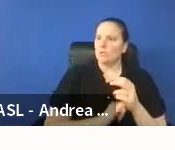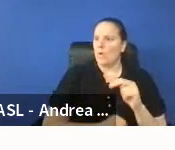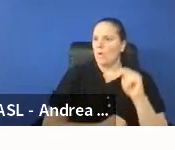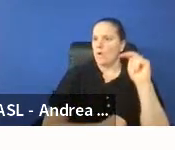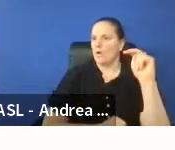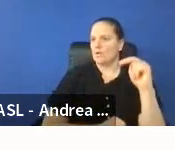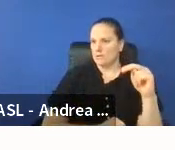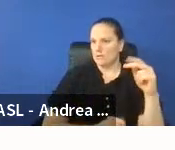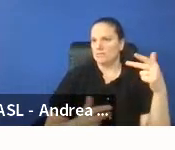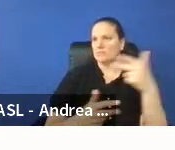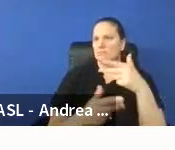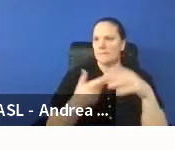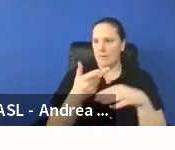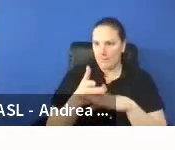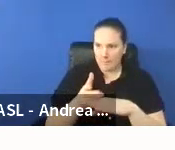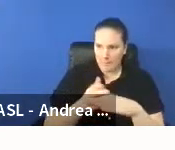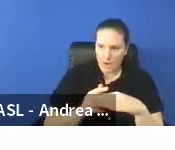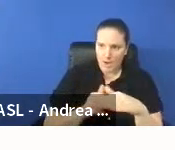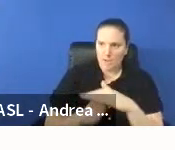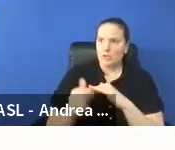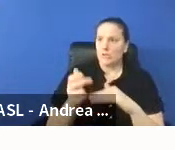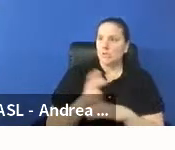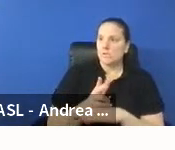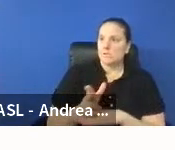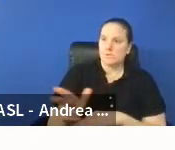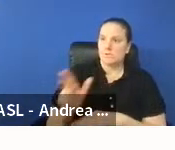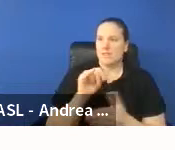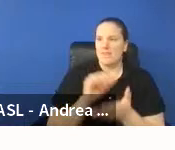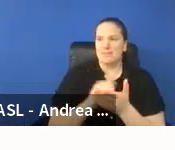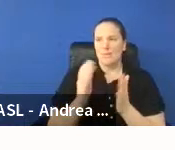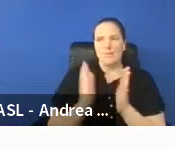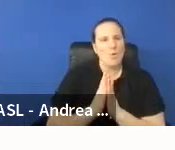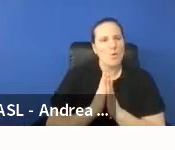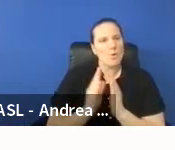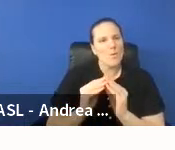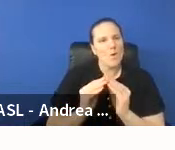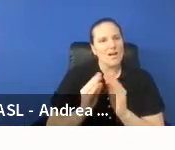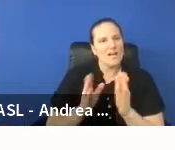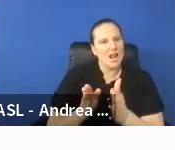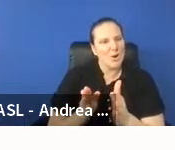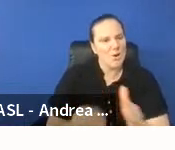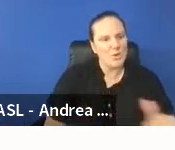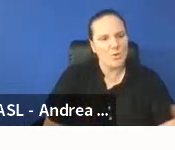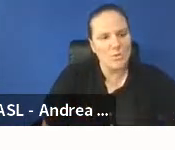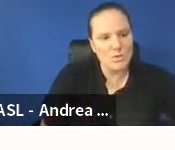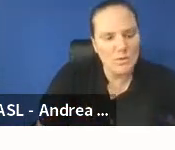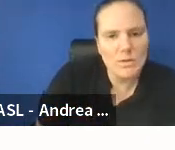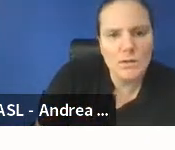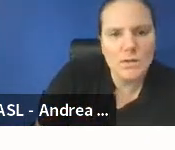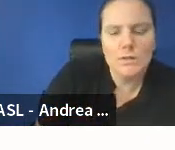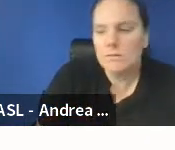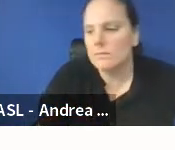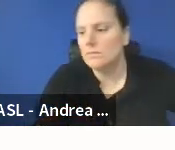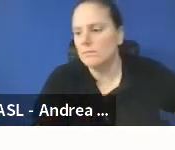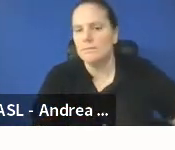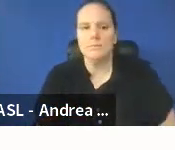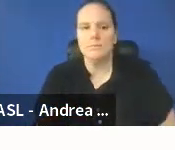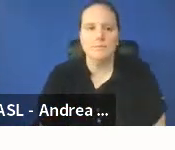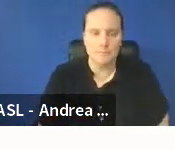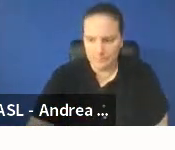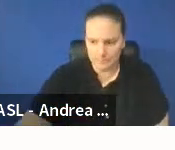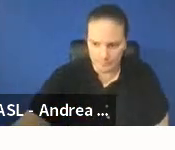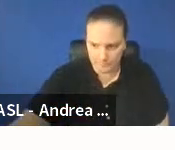northbound coming out from under the southbound. So that's why it's narrower. But off to the side